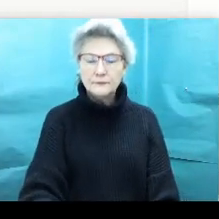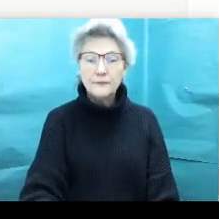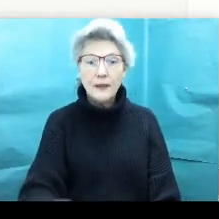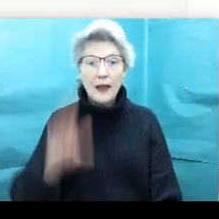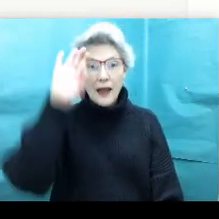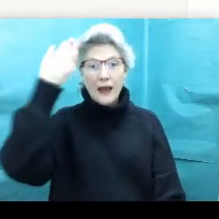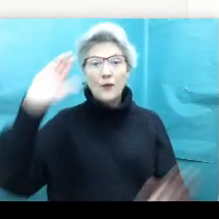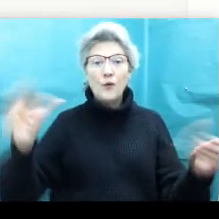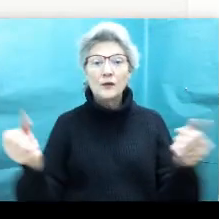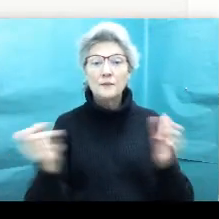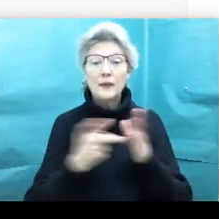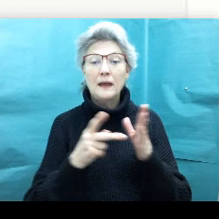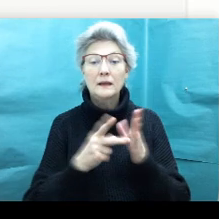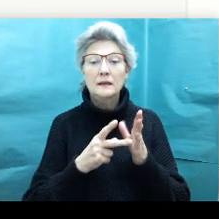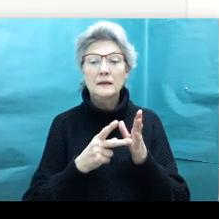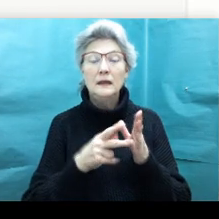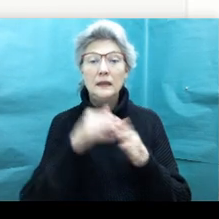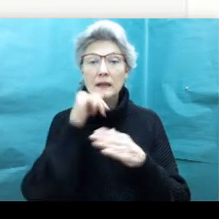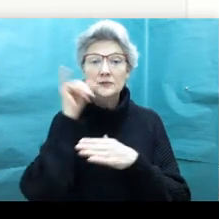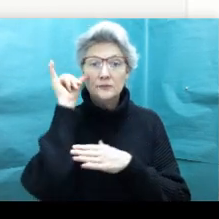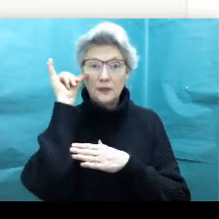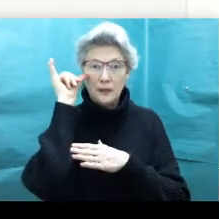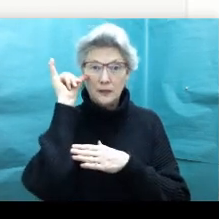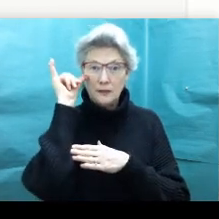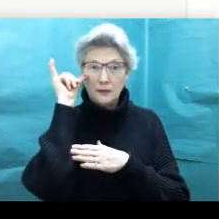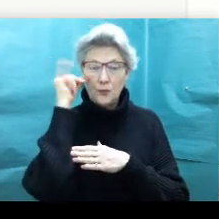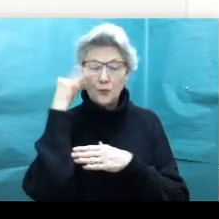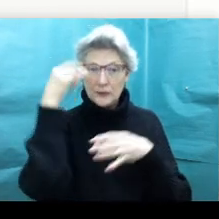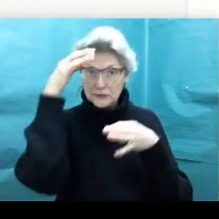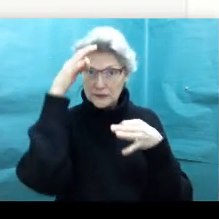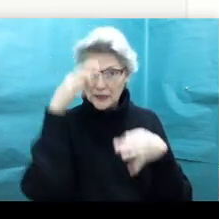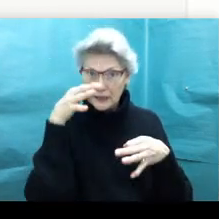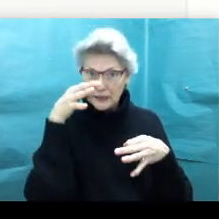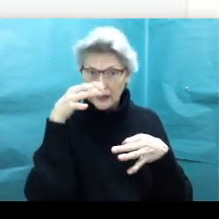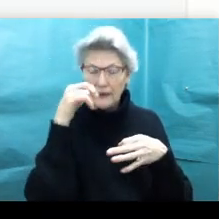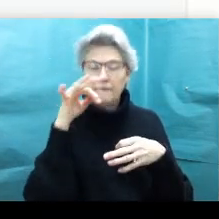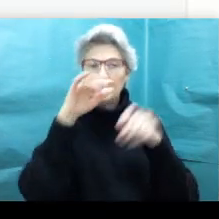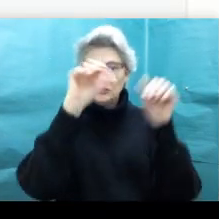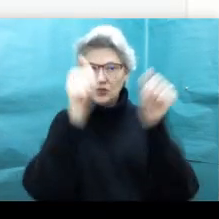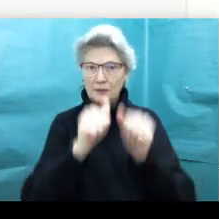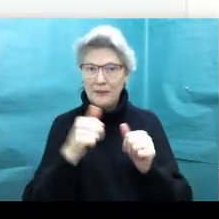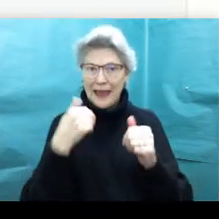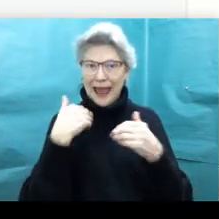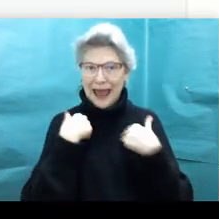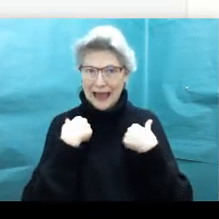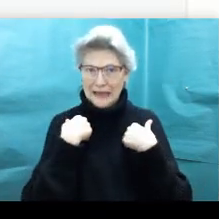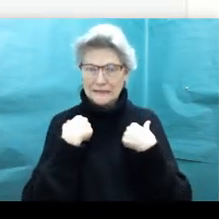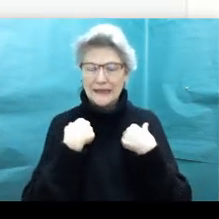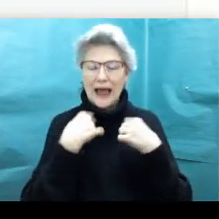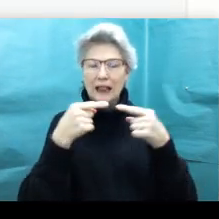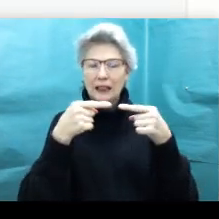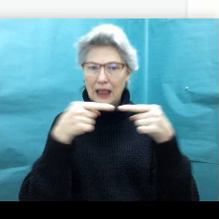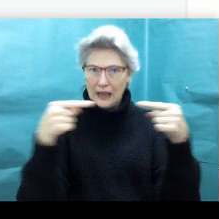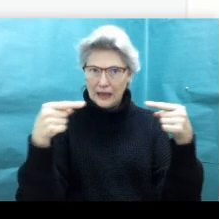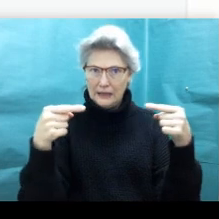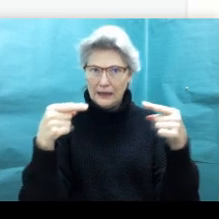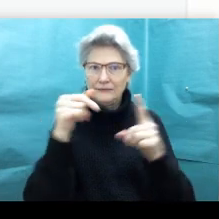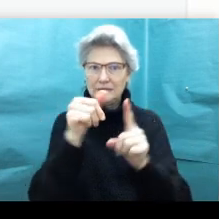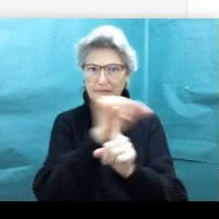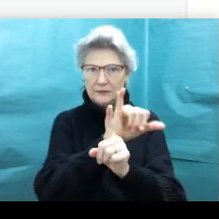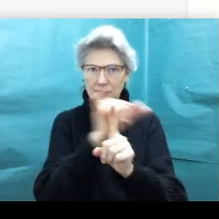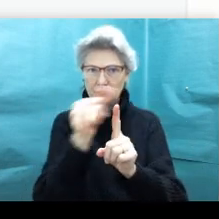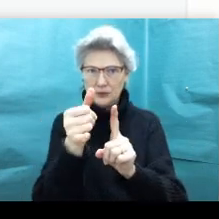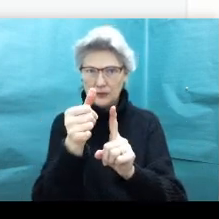Hello and welcome back. Yesterday, we determined if a shape had a line of symmetry. Today, we're going to build on that and we're